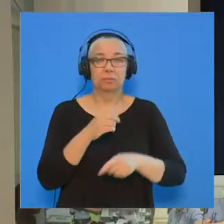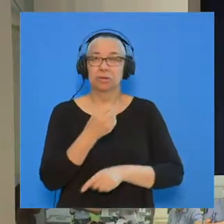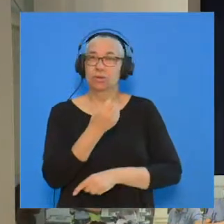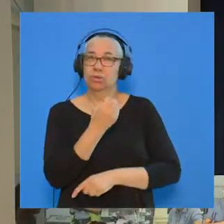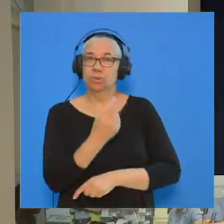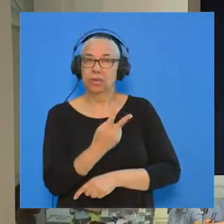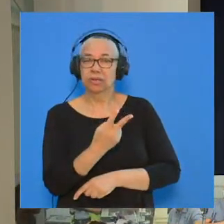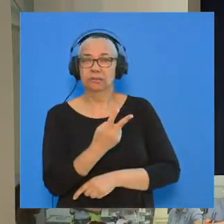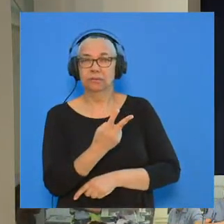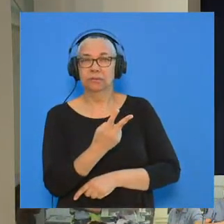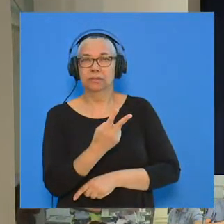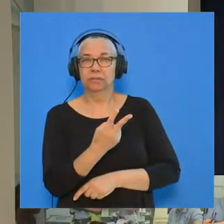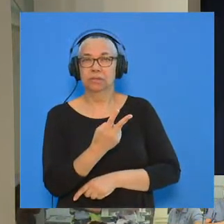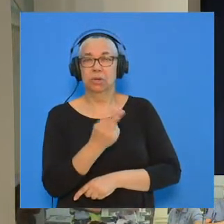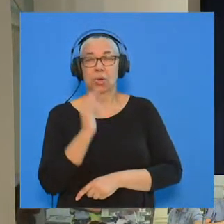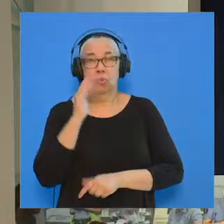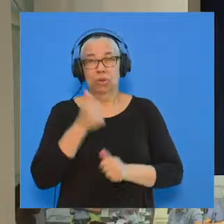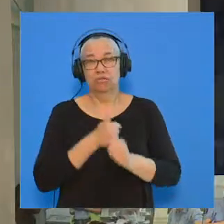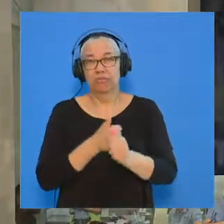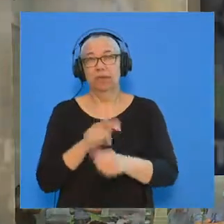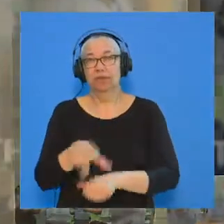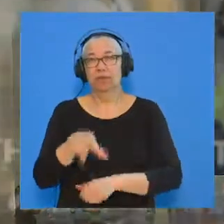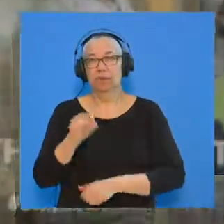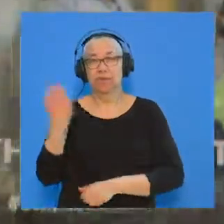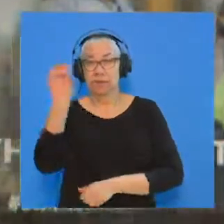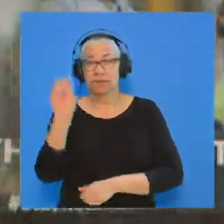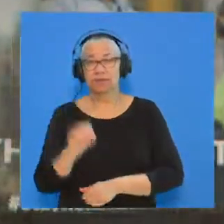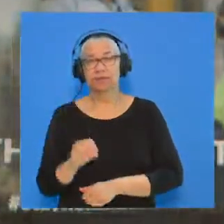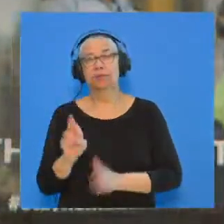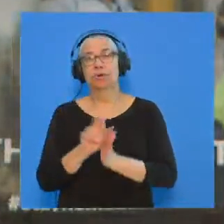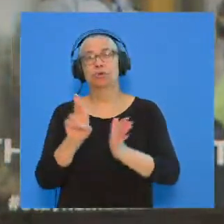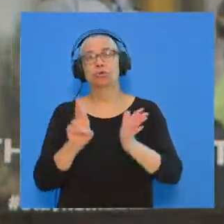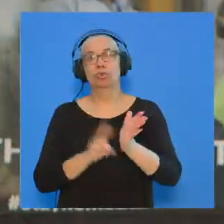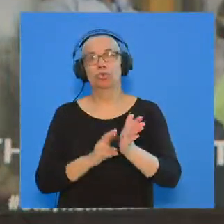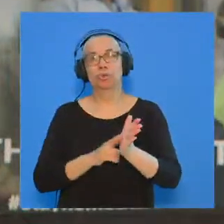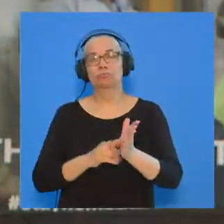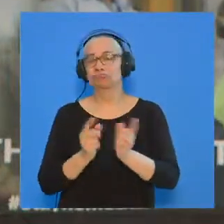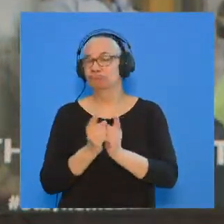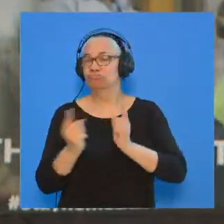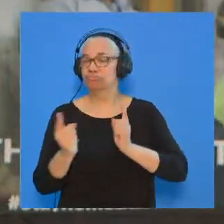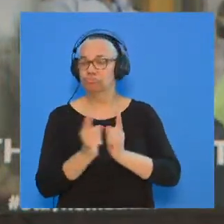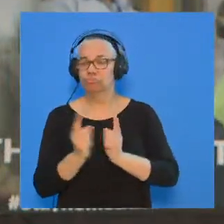to follow the 20% rule with social distancing?